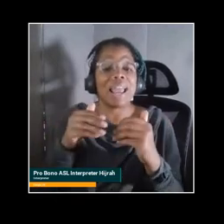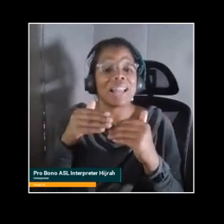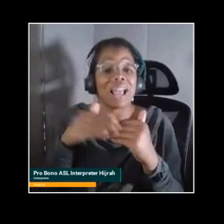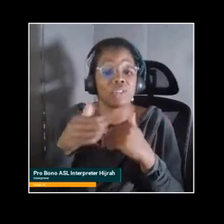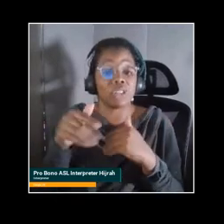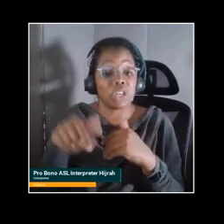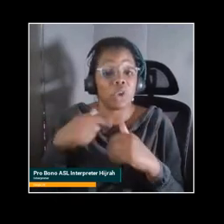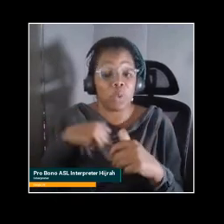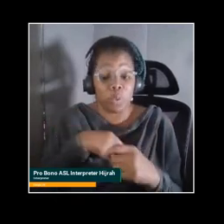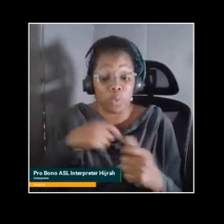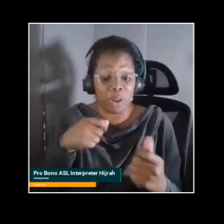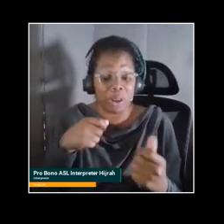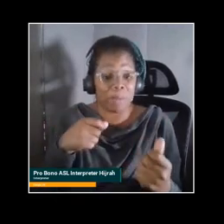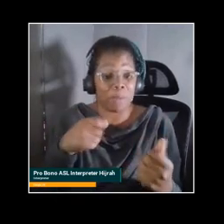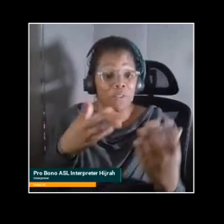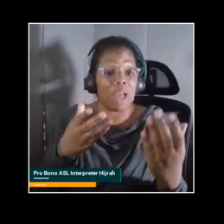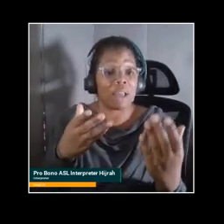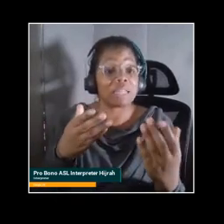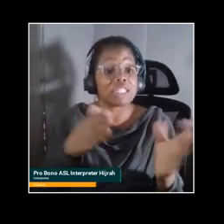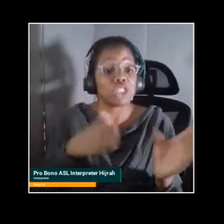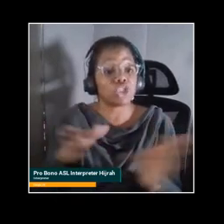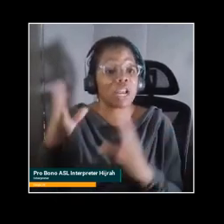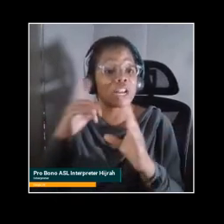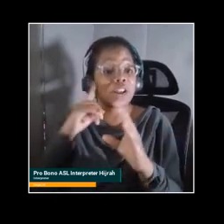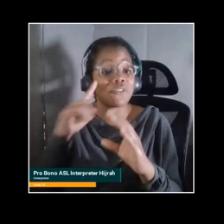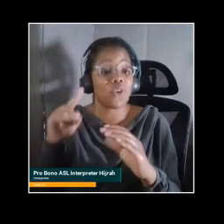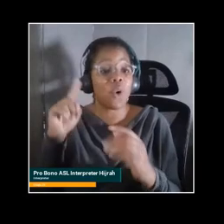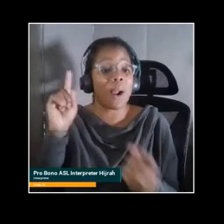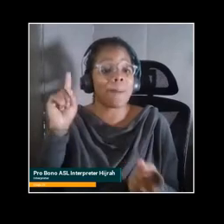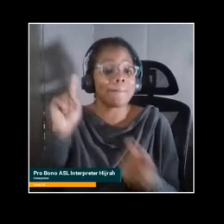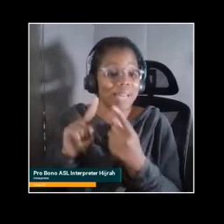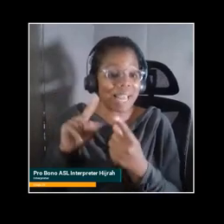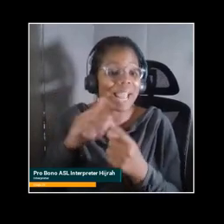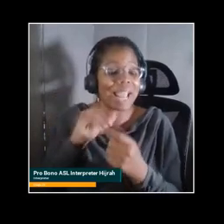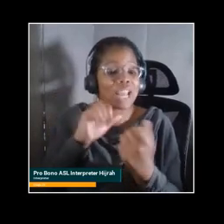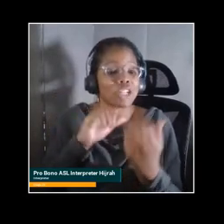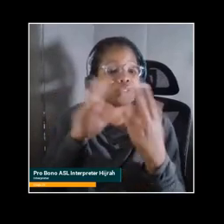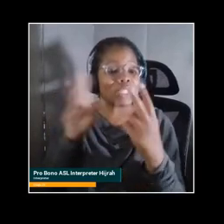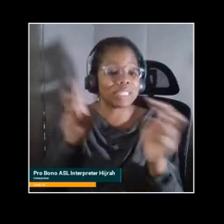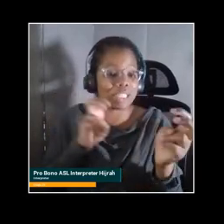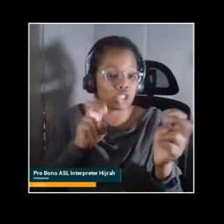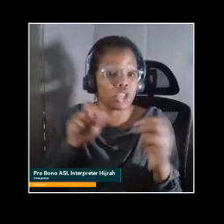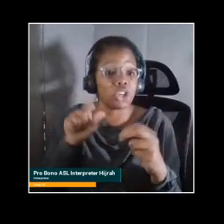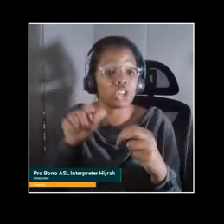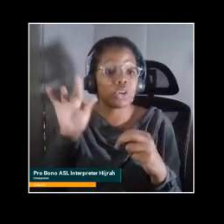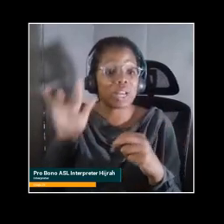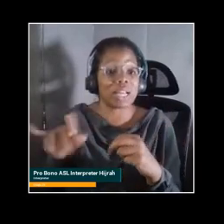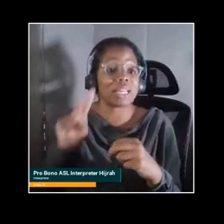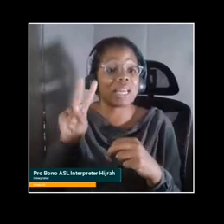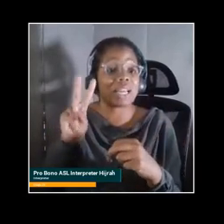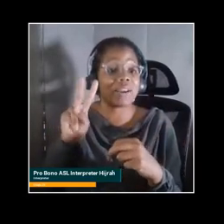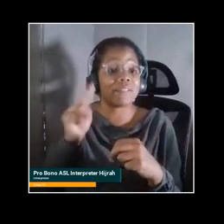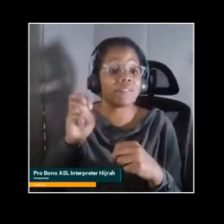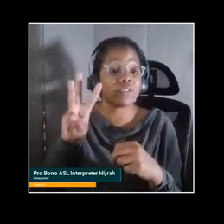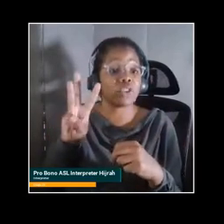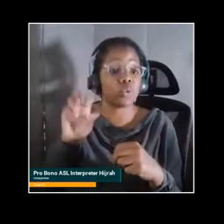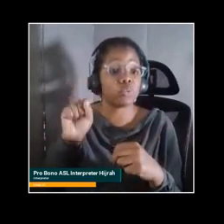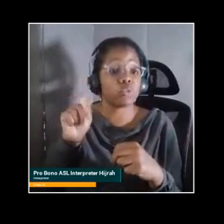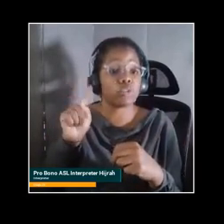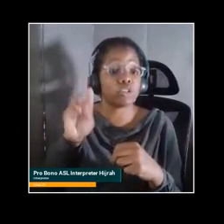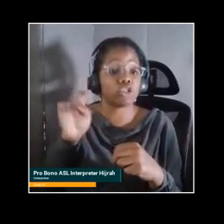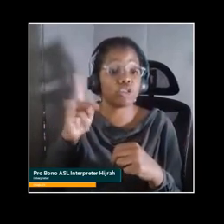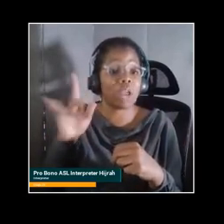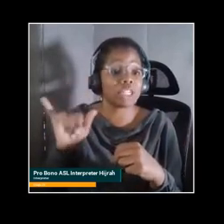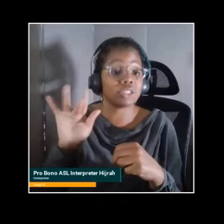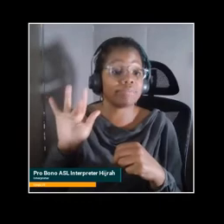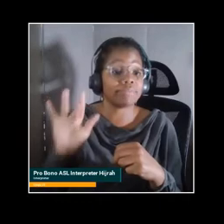the strategies to mitigate and address those issues. You can click view strategies in the corner, or you can go back